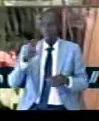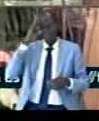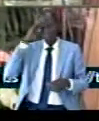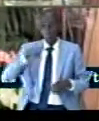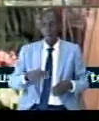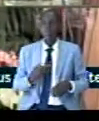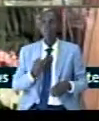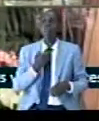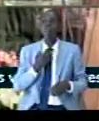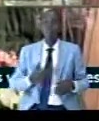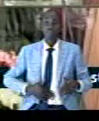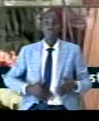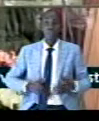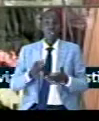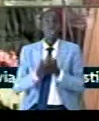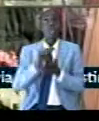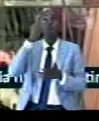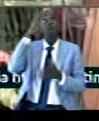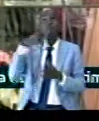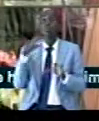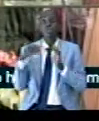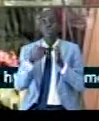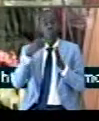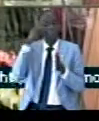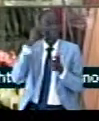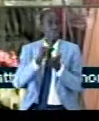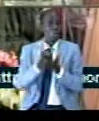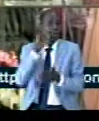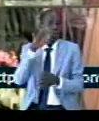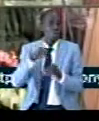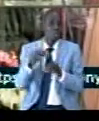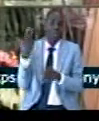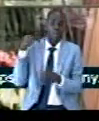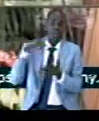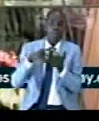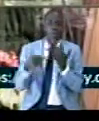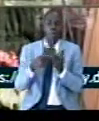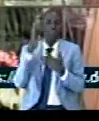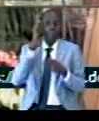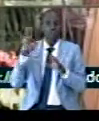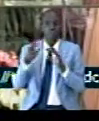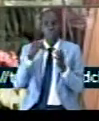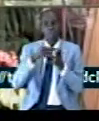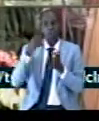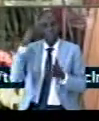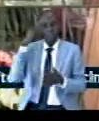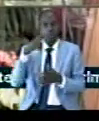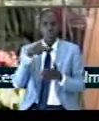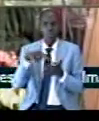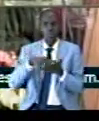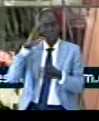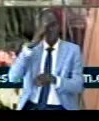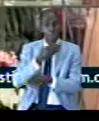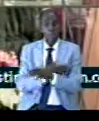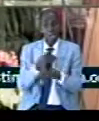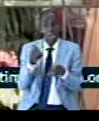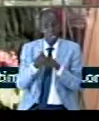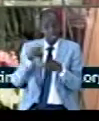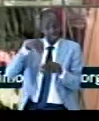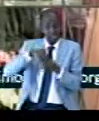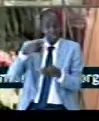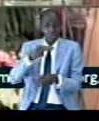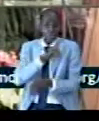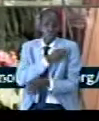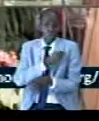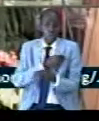God who did it for that woman during the past Global Crusade should come and do my own. As we are in the world praying, in the morning of